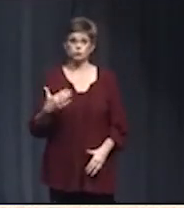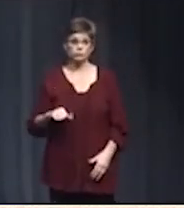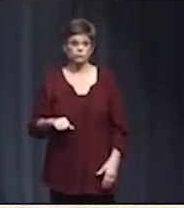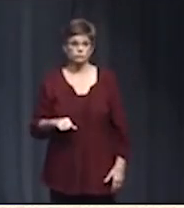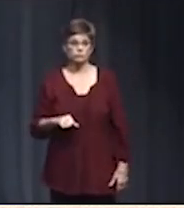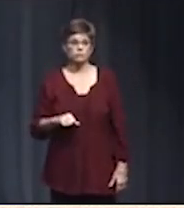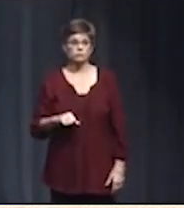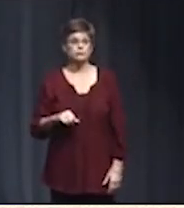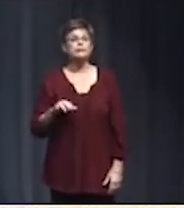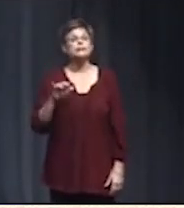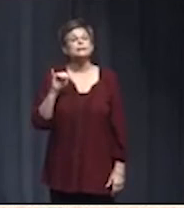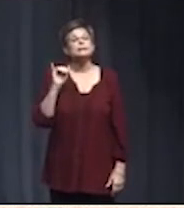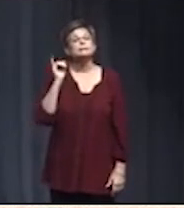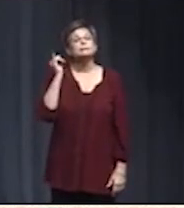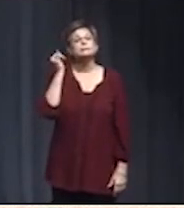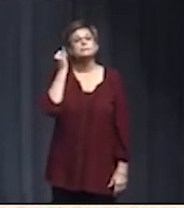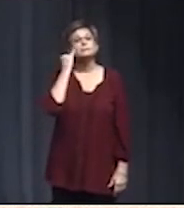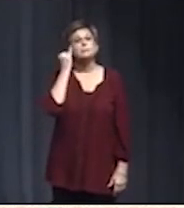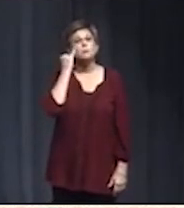If